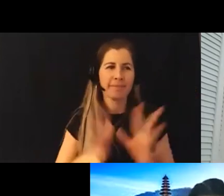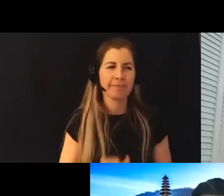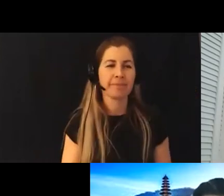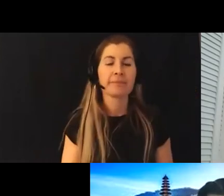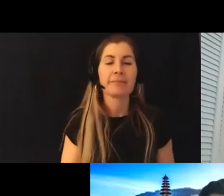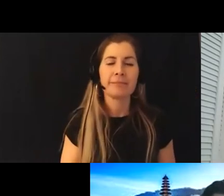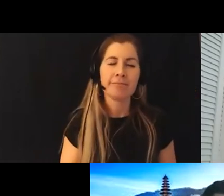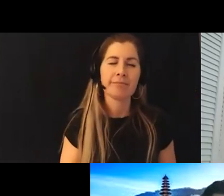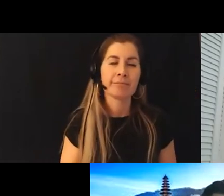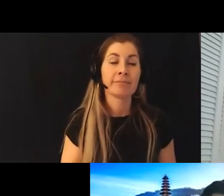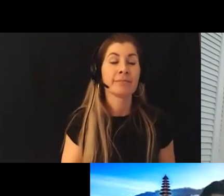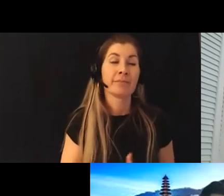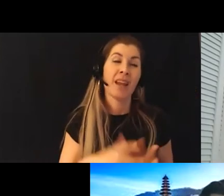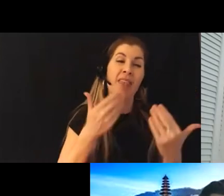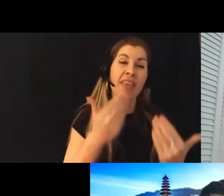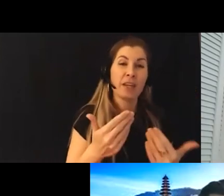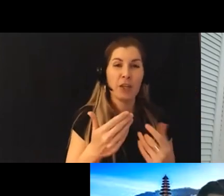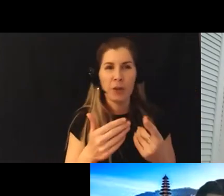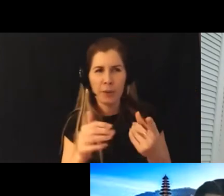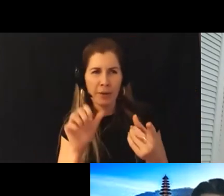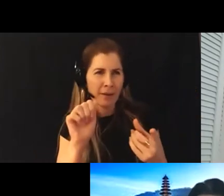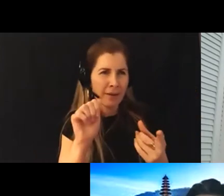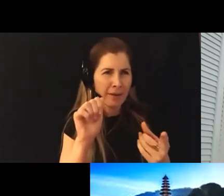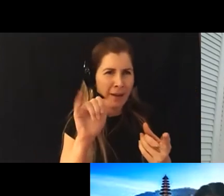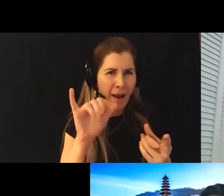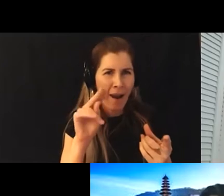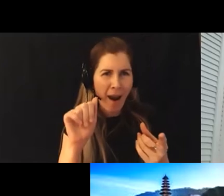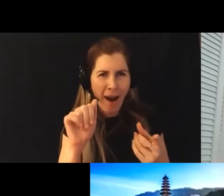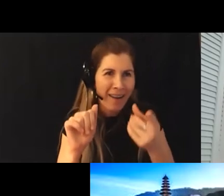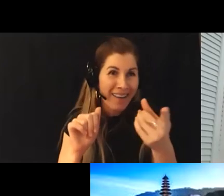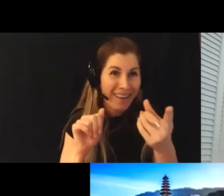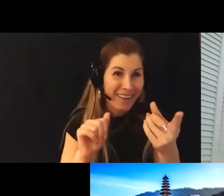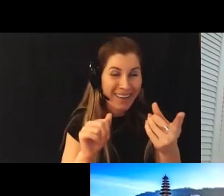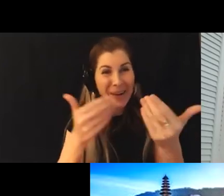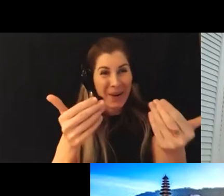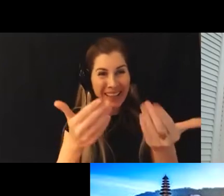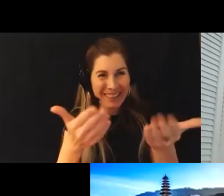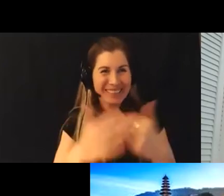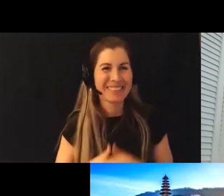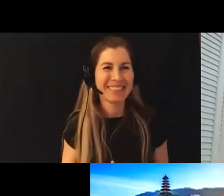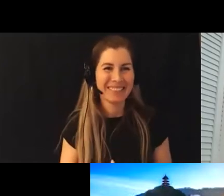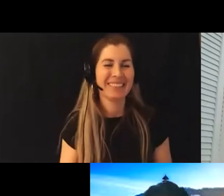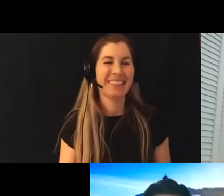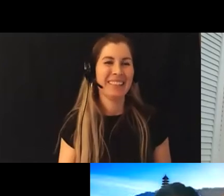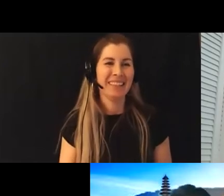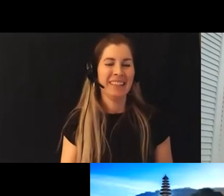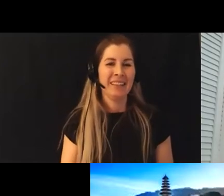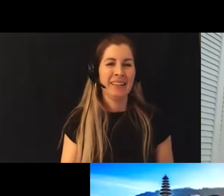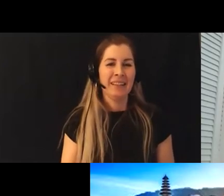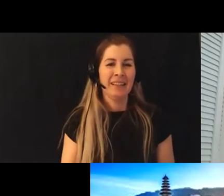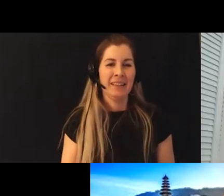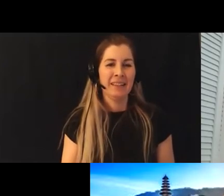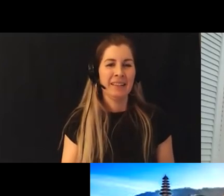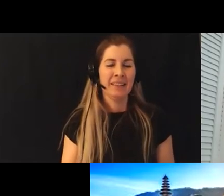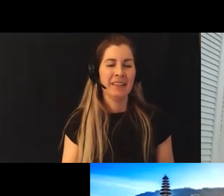Thank you. Ayanna, I think I saw your mic go off as soon as I called Alysia, so okay, feel free. So I